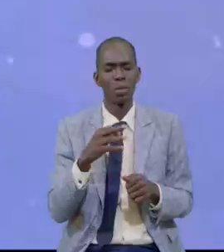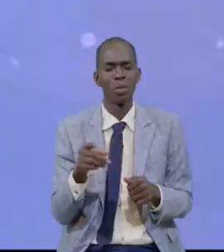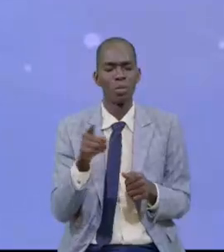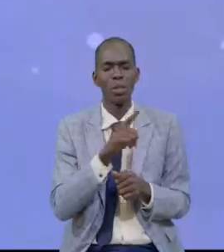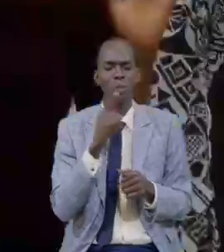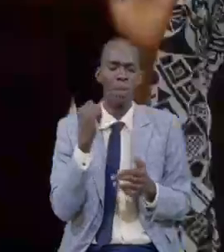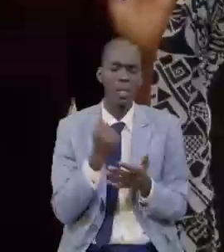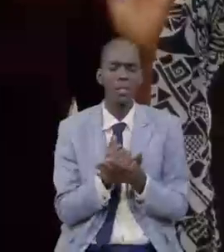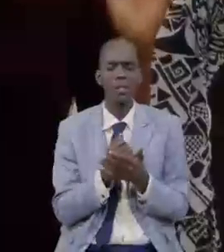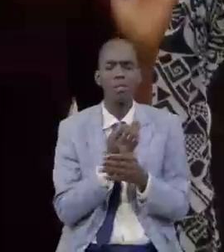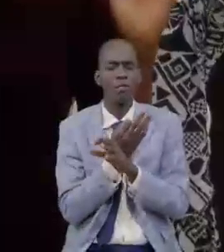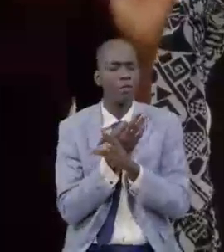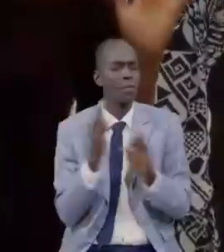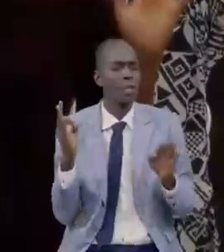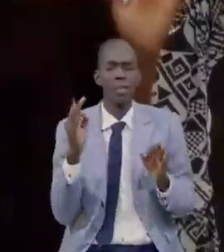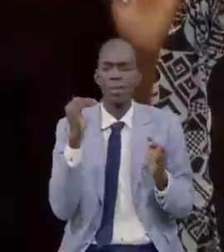Free,